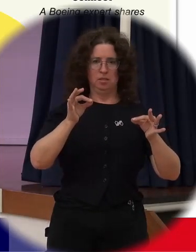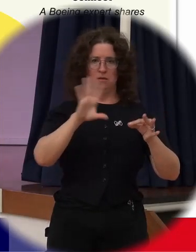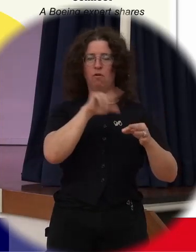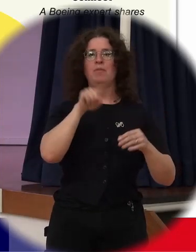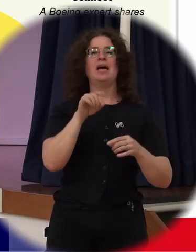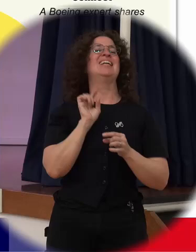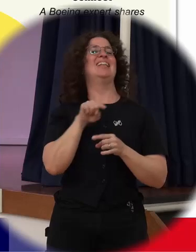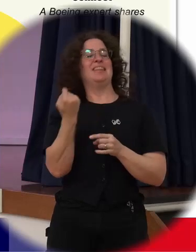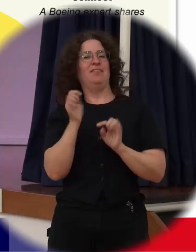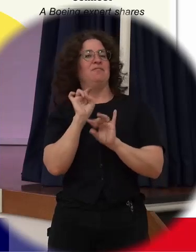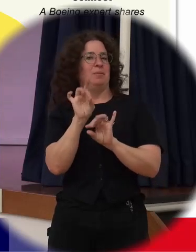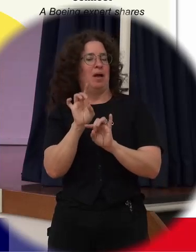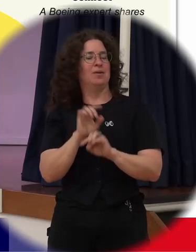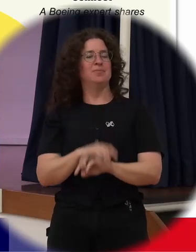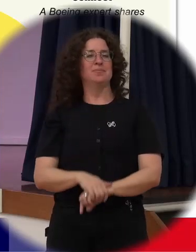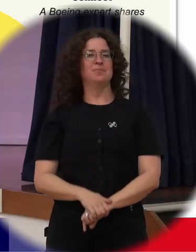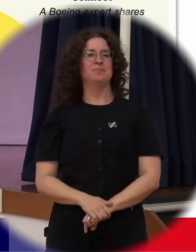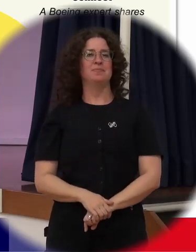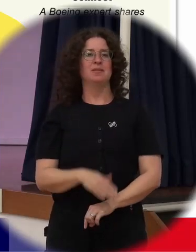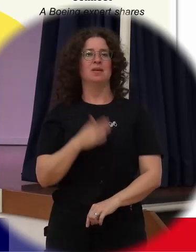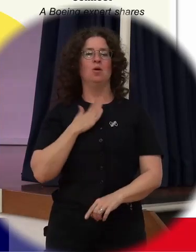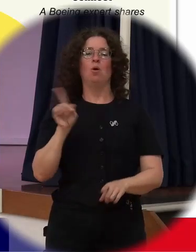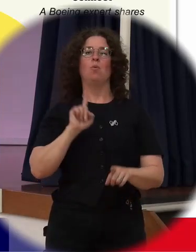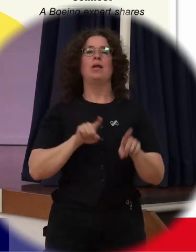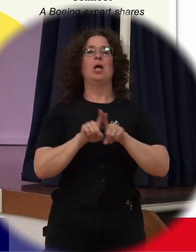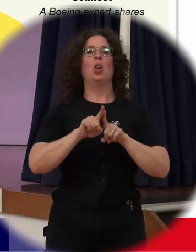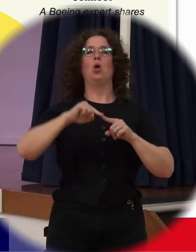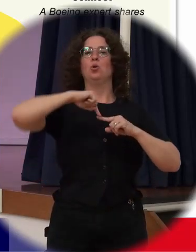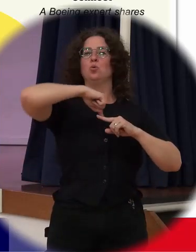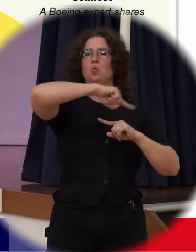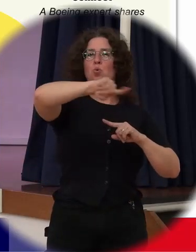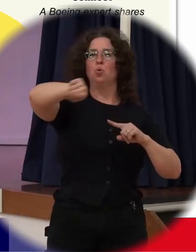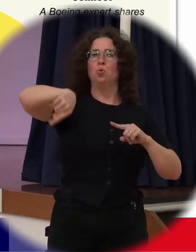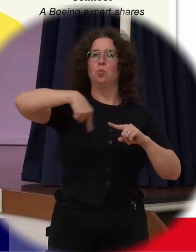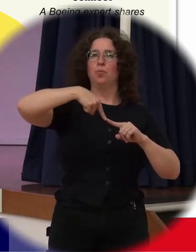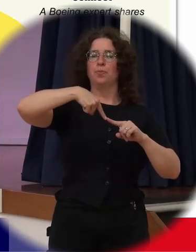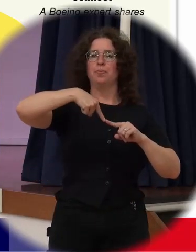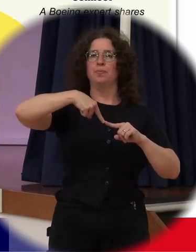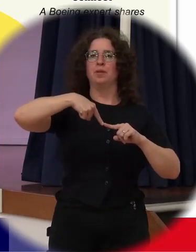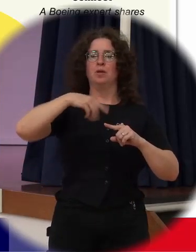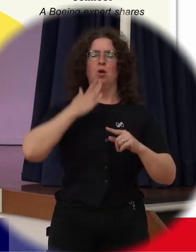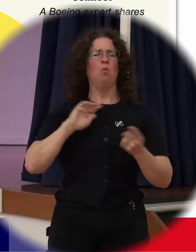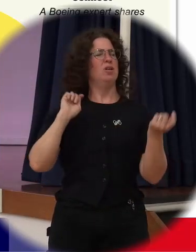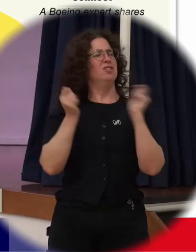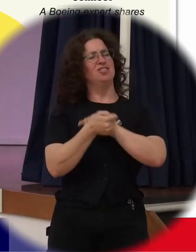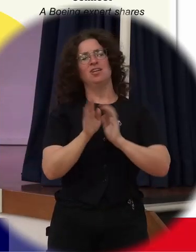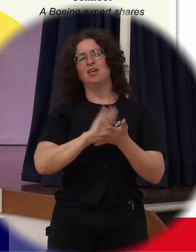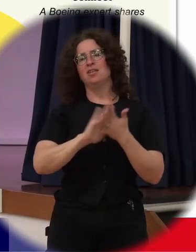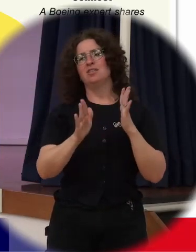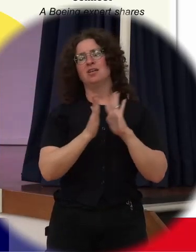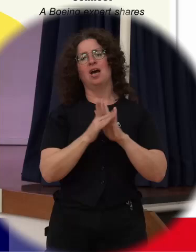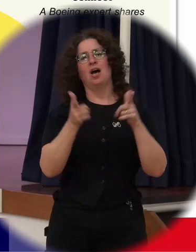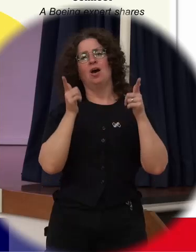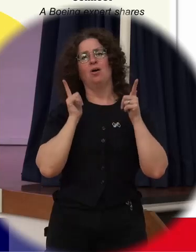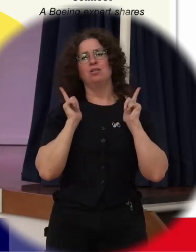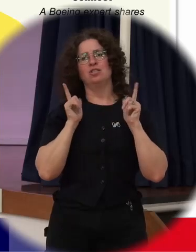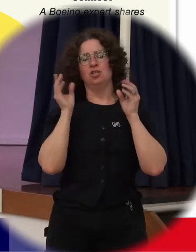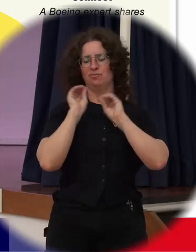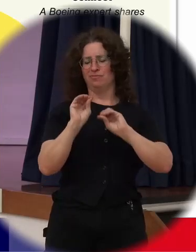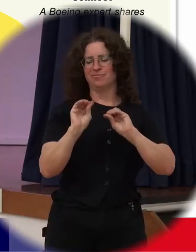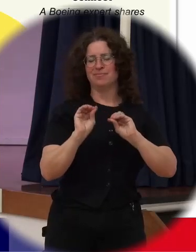feedback. What we're looking at is the learning loop. We want to be able to change the way teaching is done in the classroom and actually embed these simulations